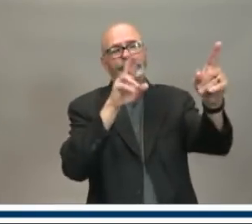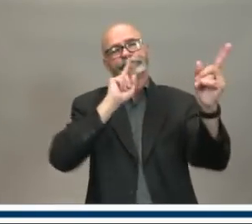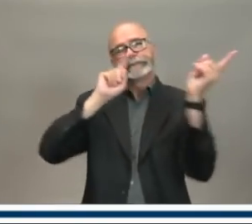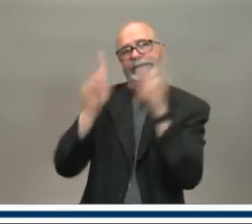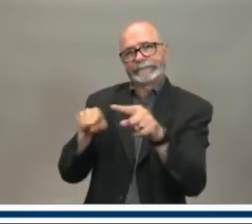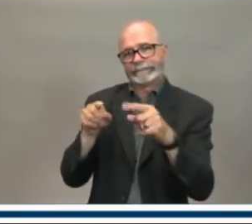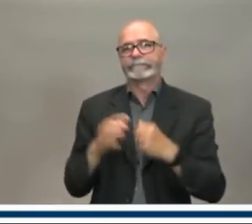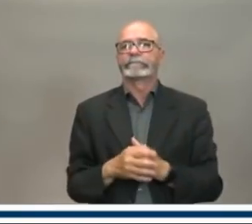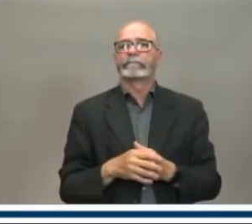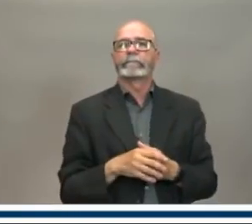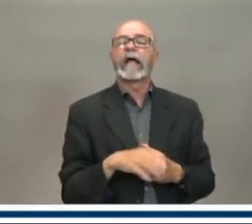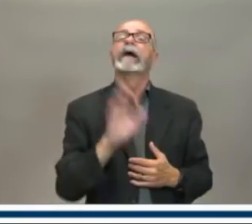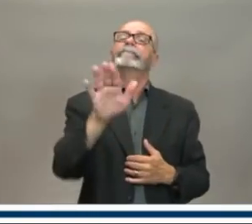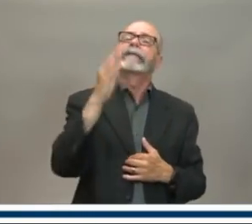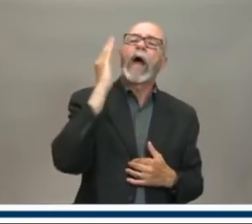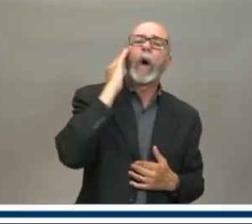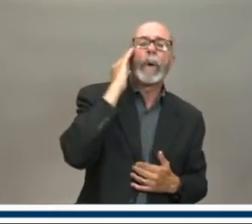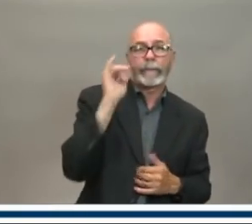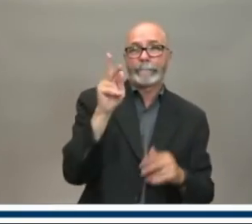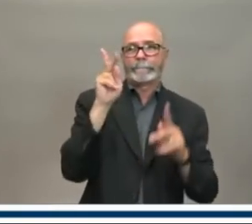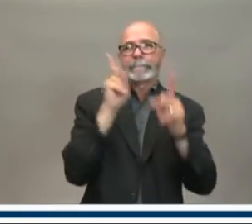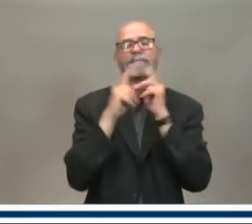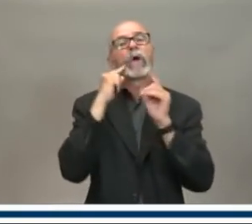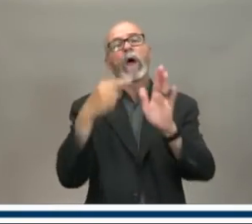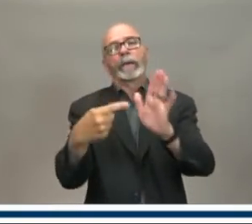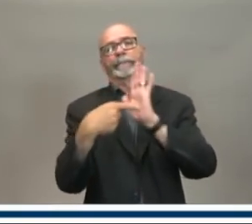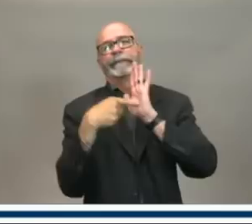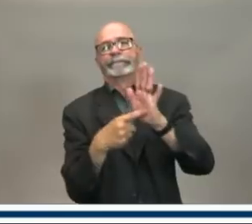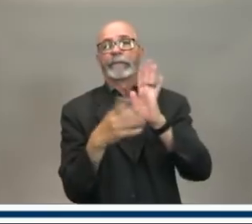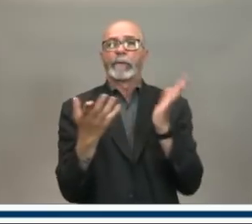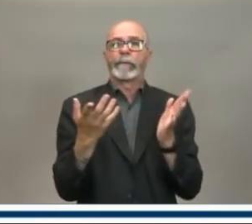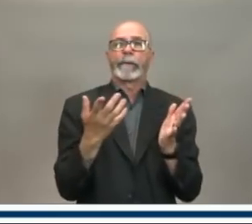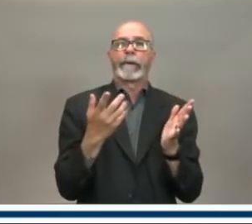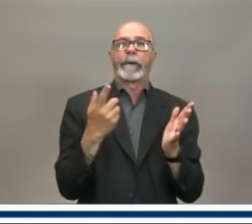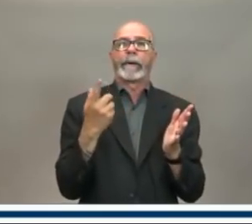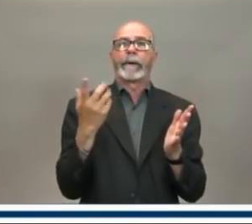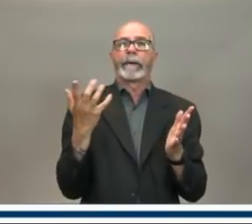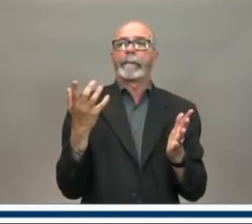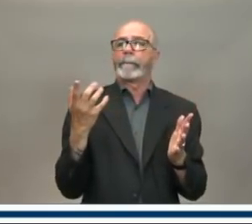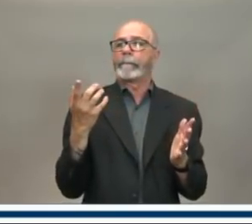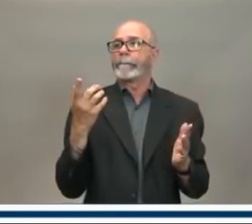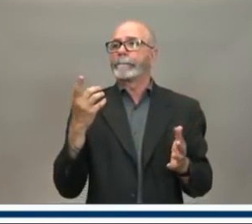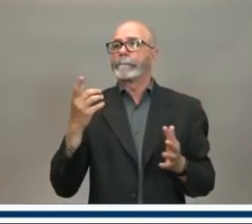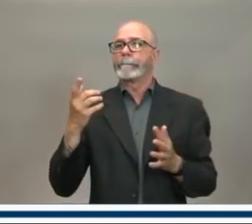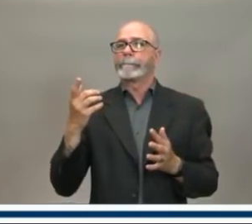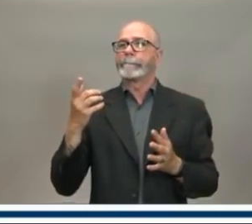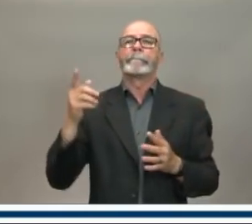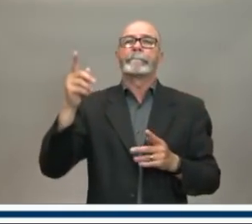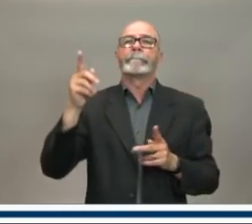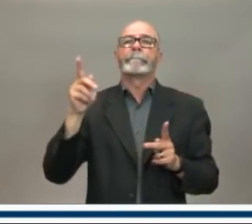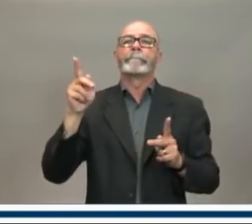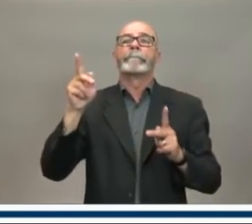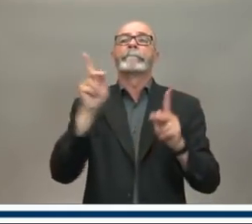spitting? Ultimately, hopefully, that's a message that is not COVID specific.